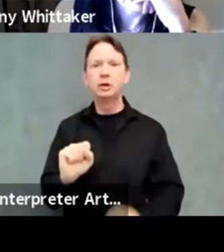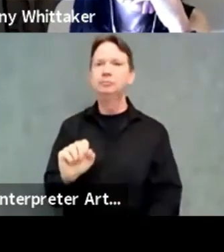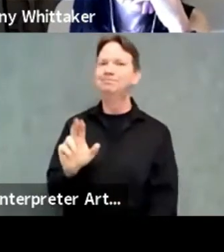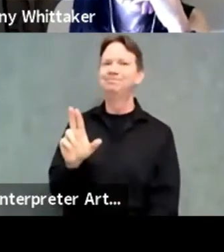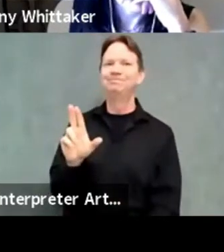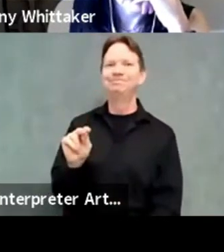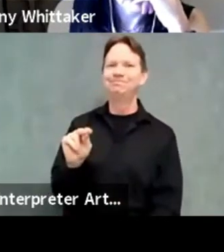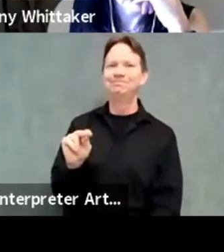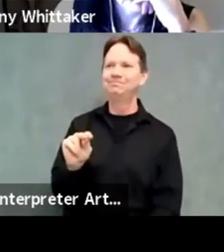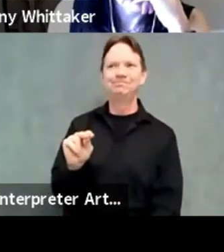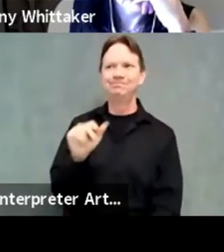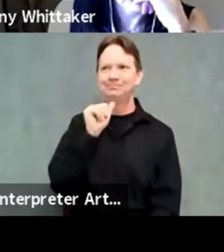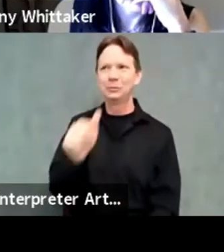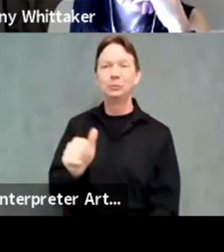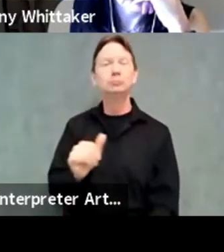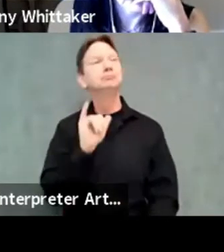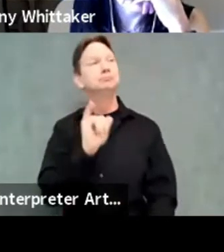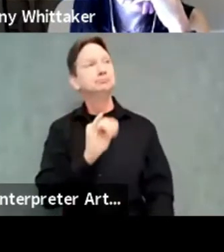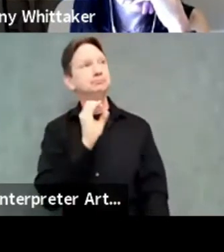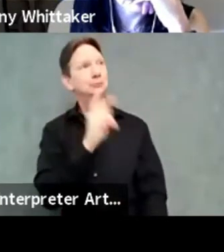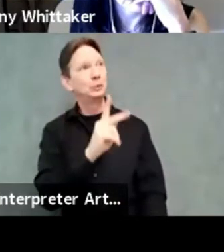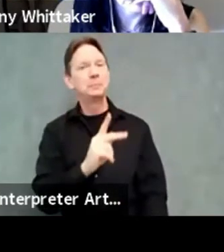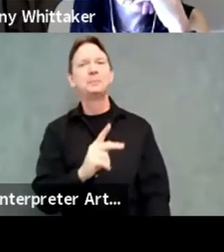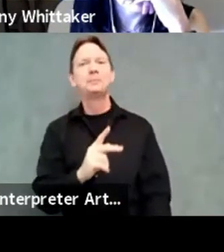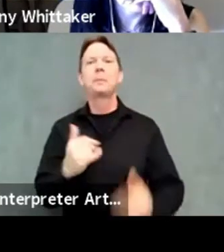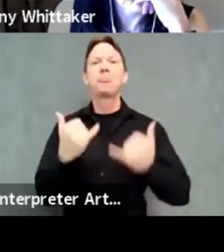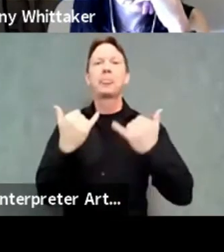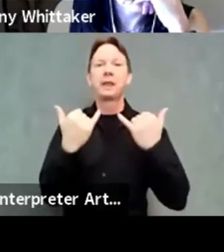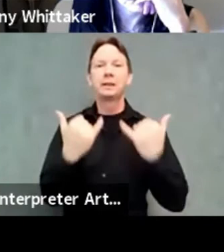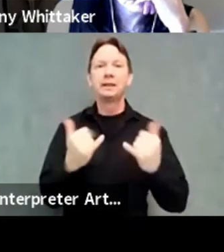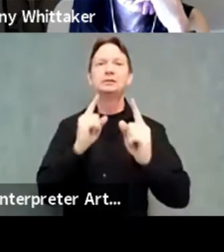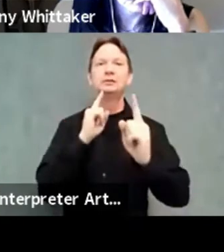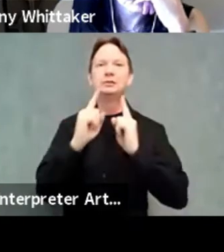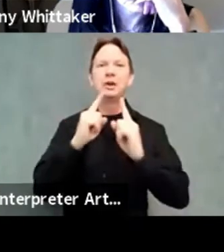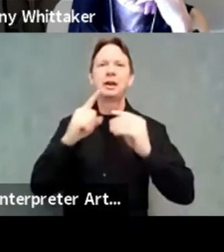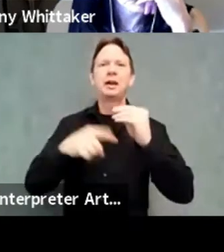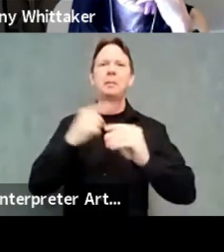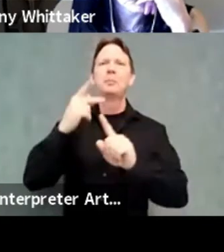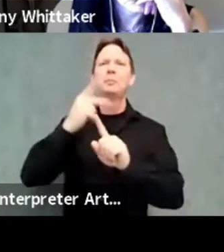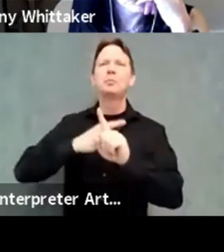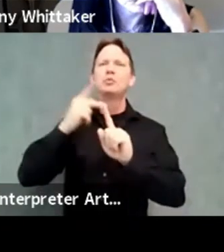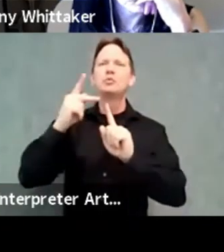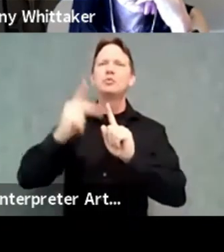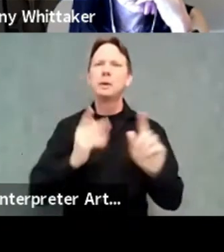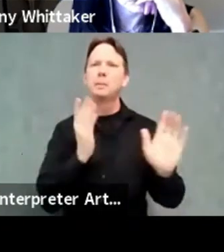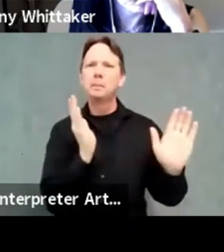All right, so moving on to program planning, we had a couple of questions about